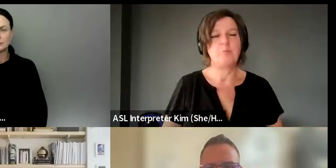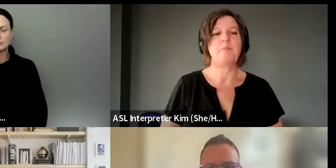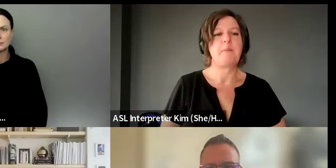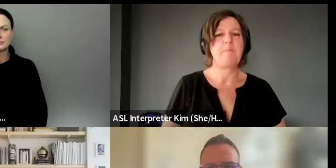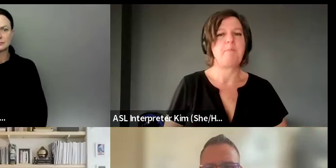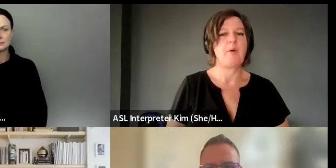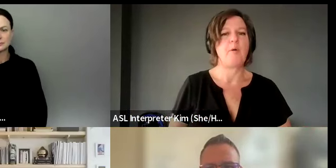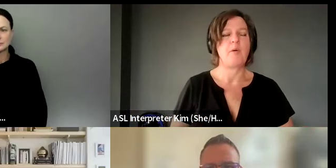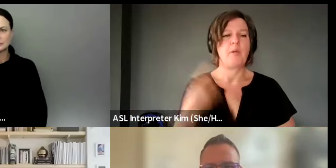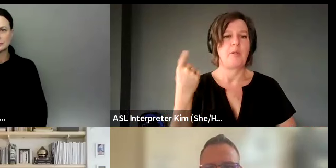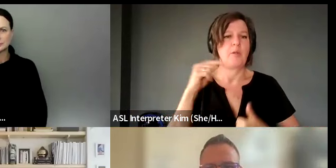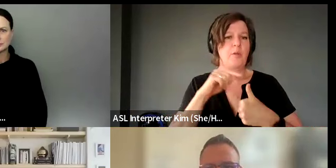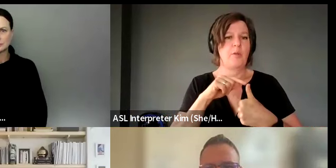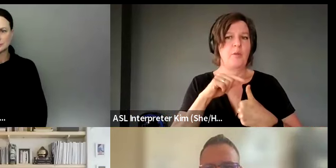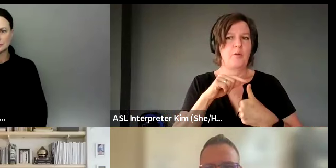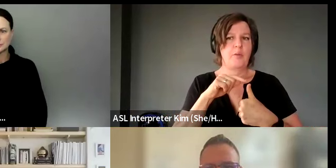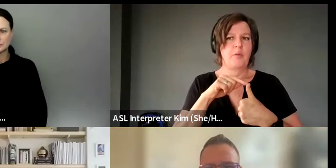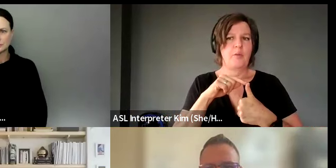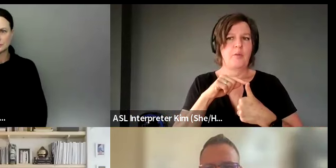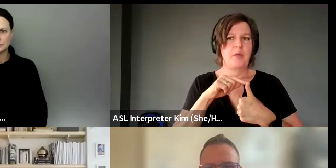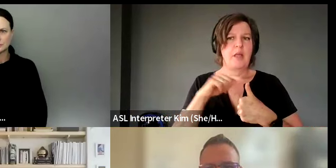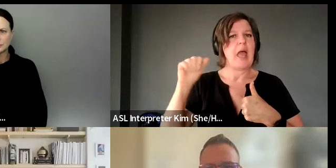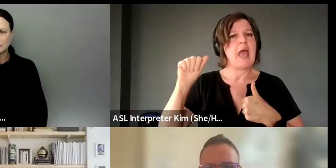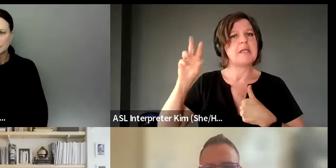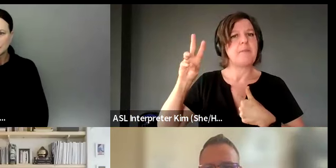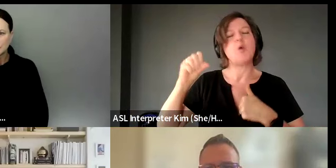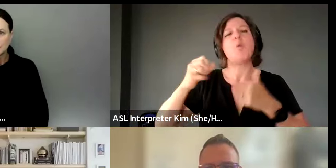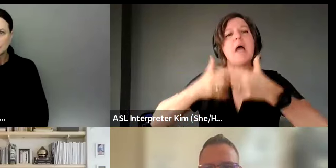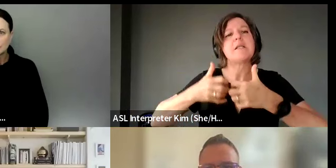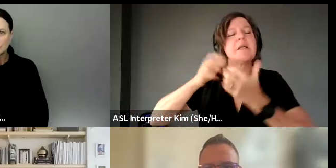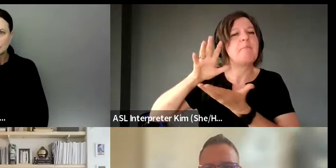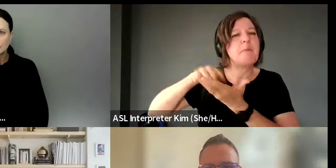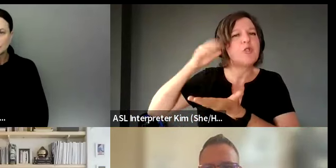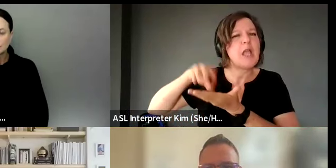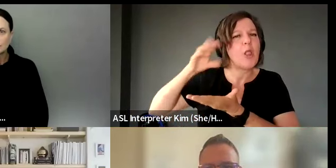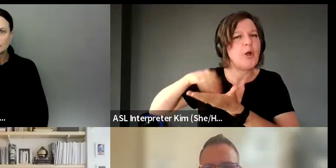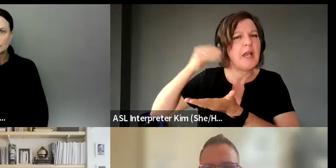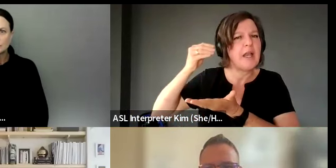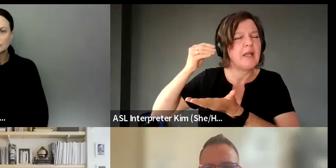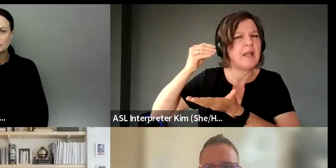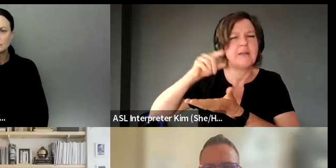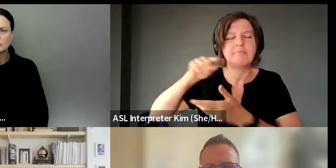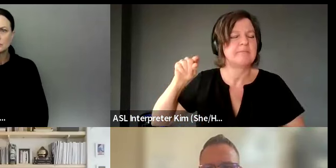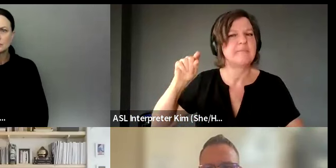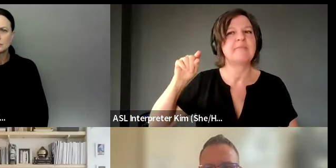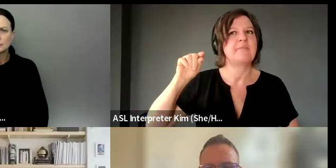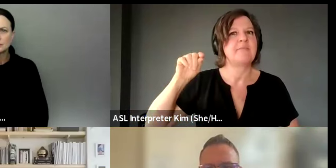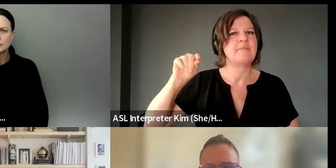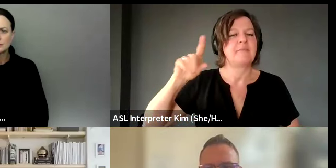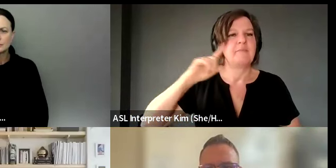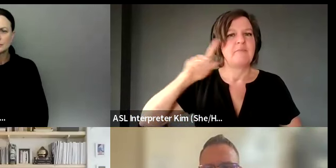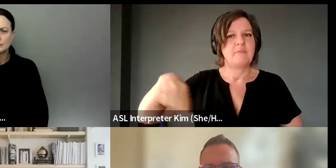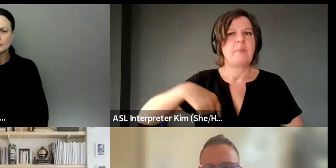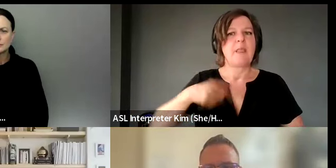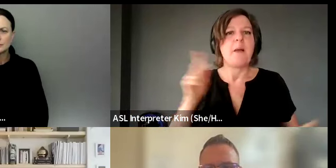so one of them was an AWS machine learning hero, Jamie Brookison. So she just came and then she wanted